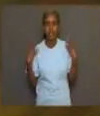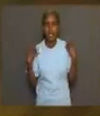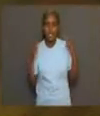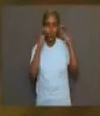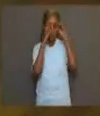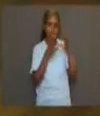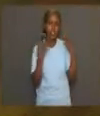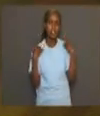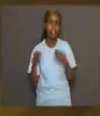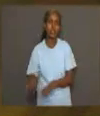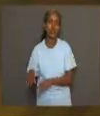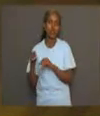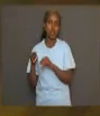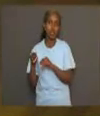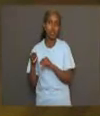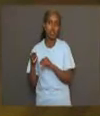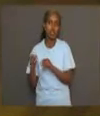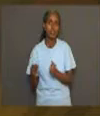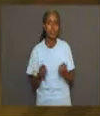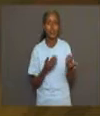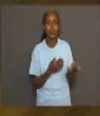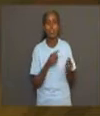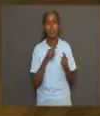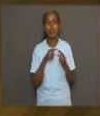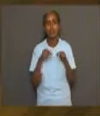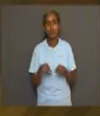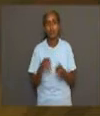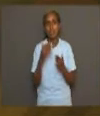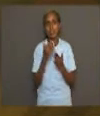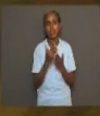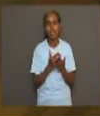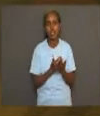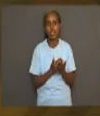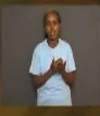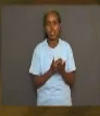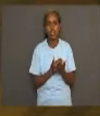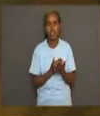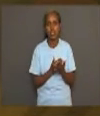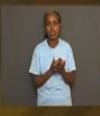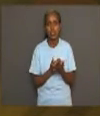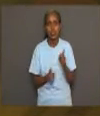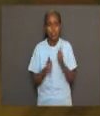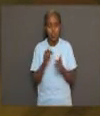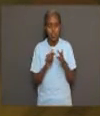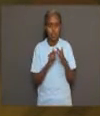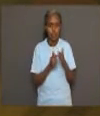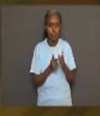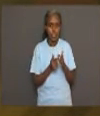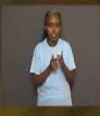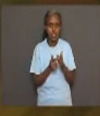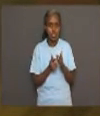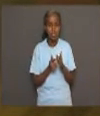Hello teacher, hello students. Welcome to today's lesson, which begins